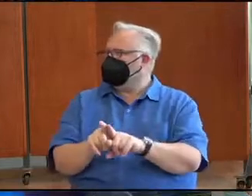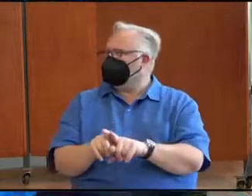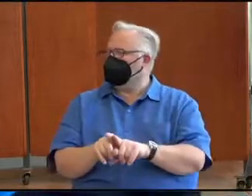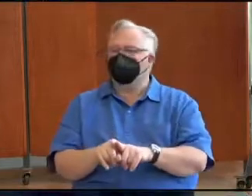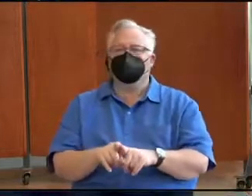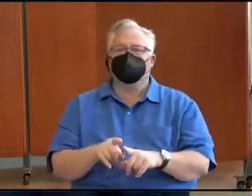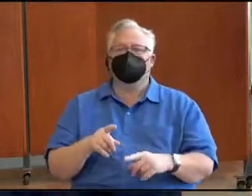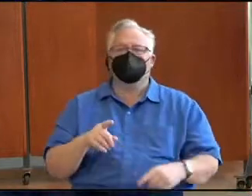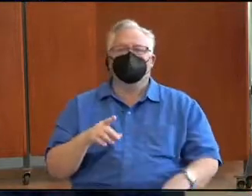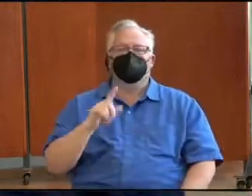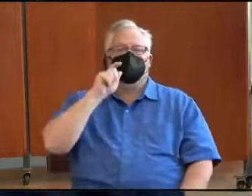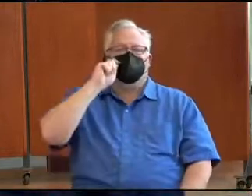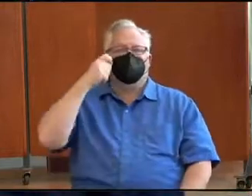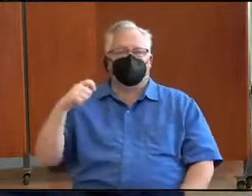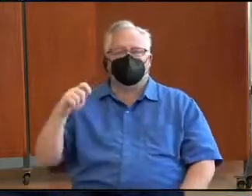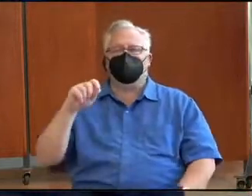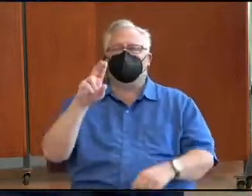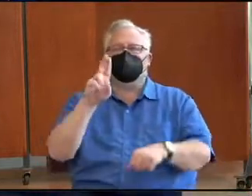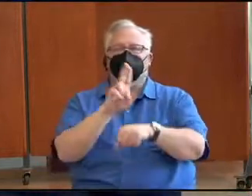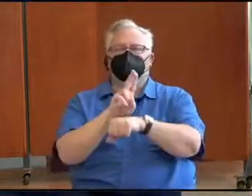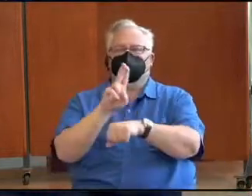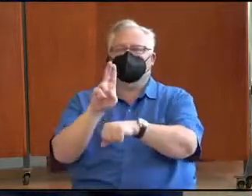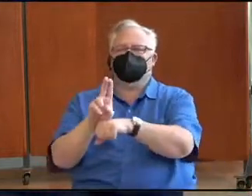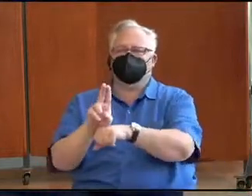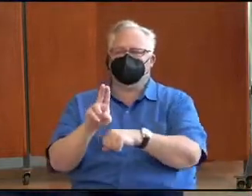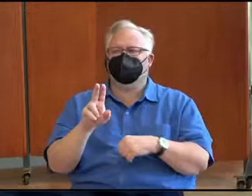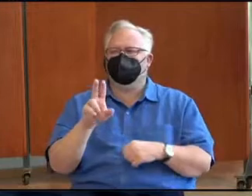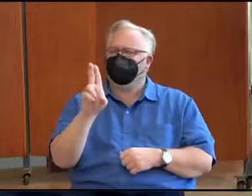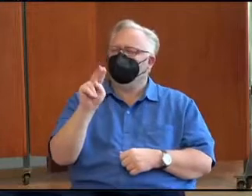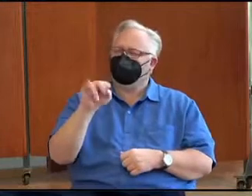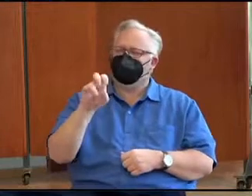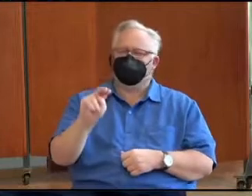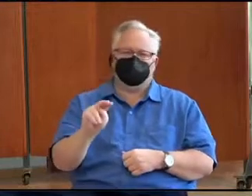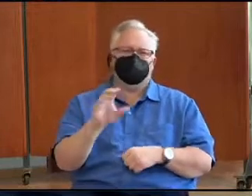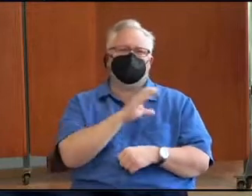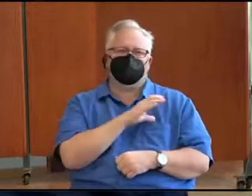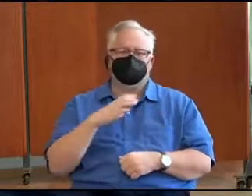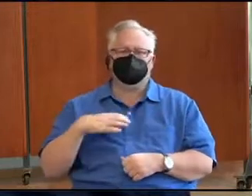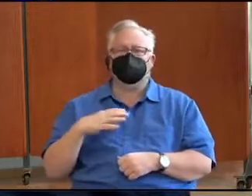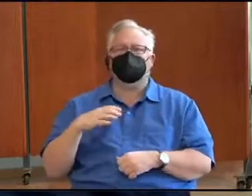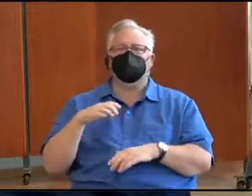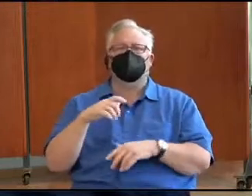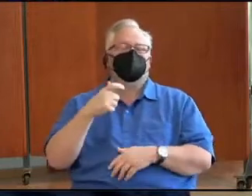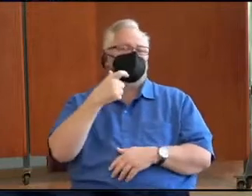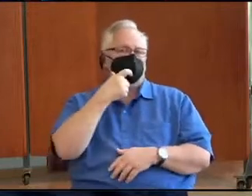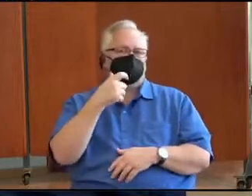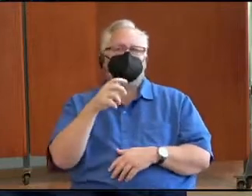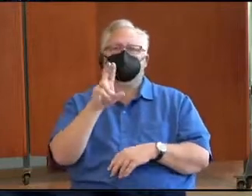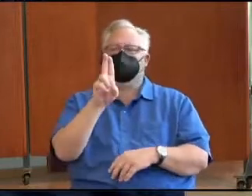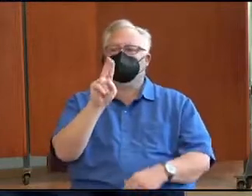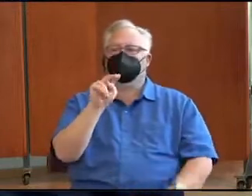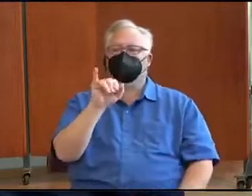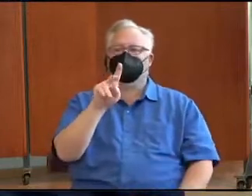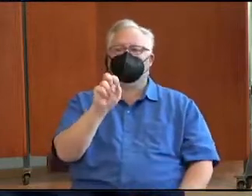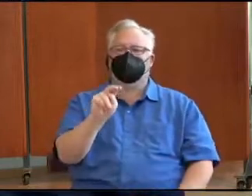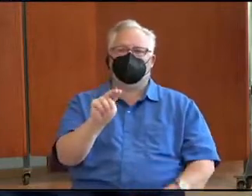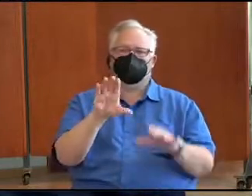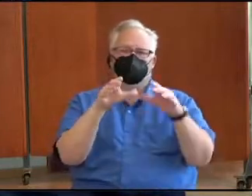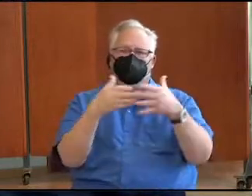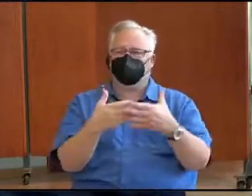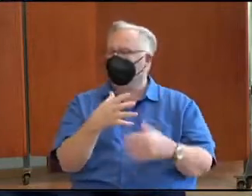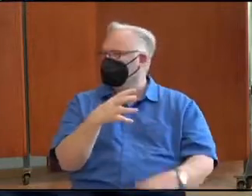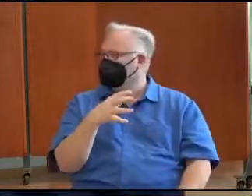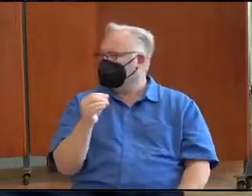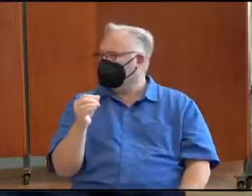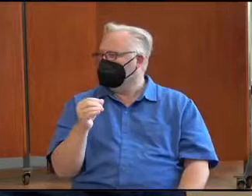a Hungarian Unitarian Council, and there is a British Unitarian group, and